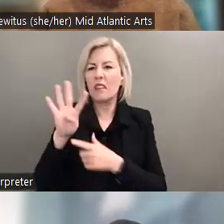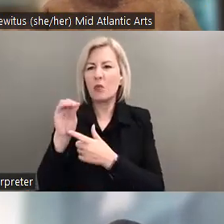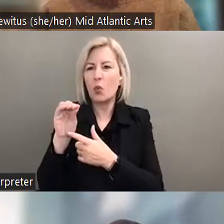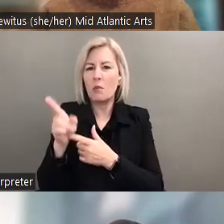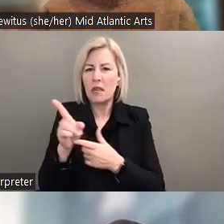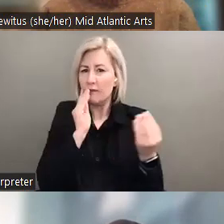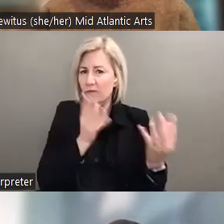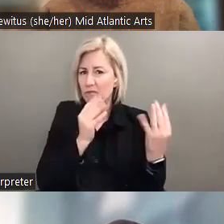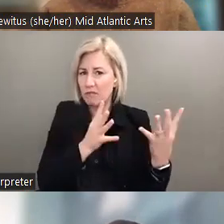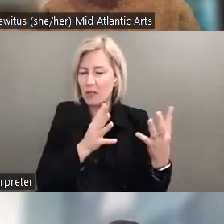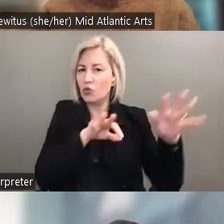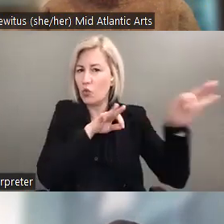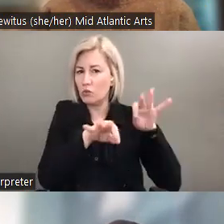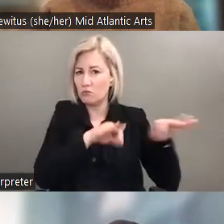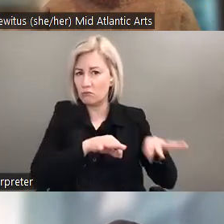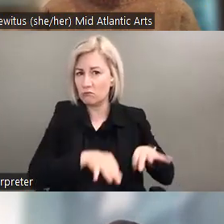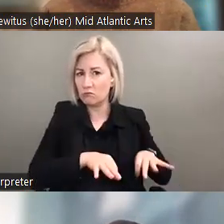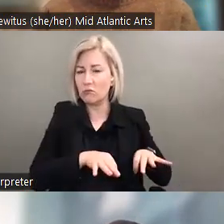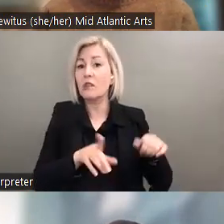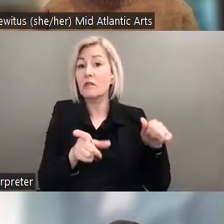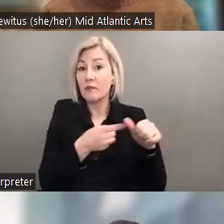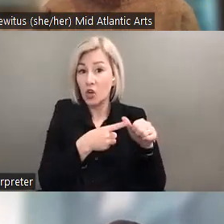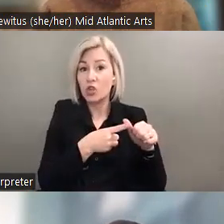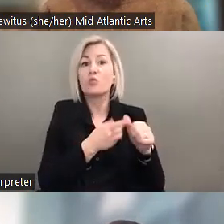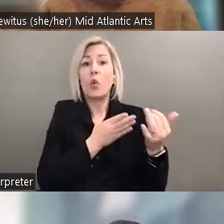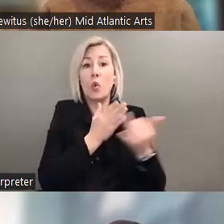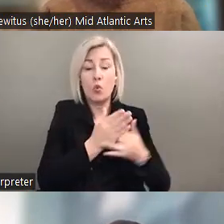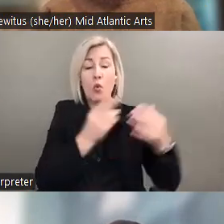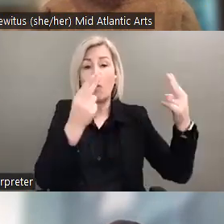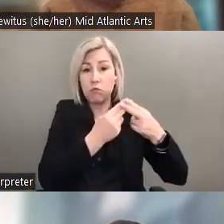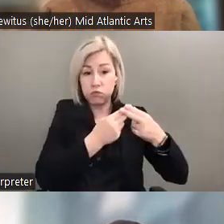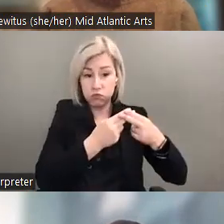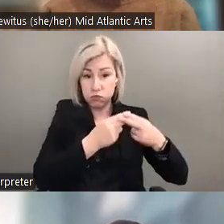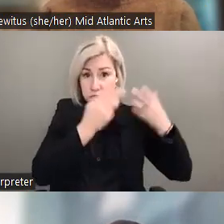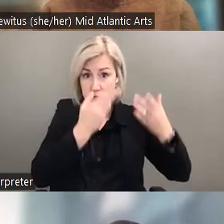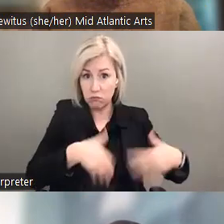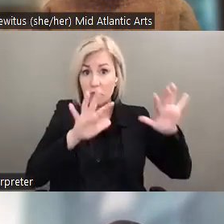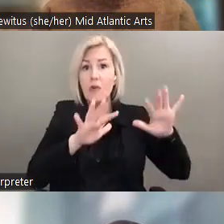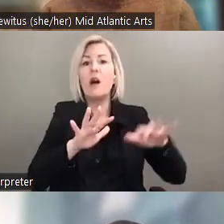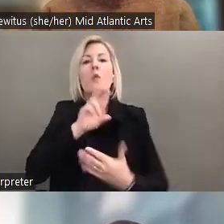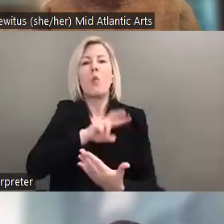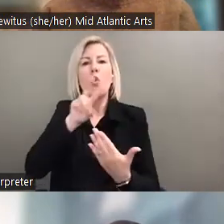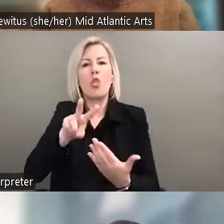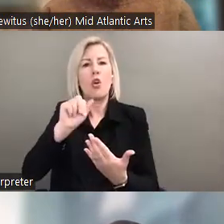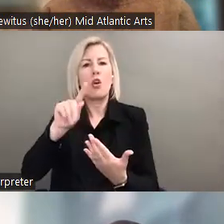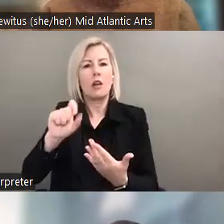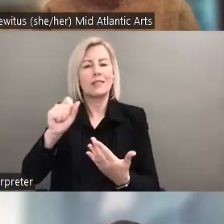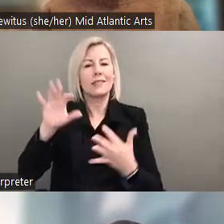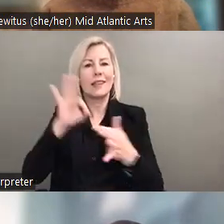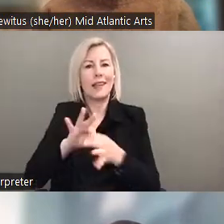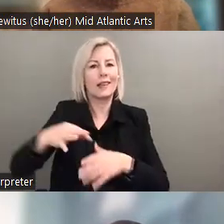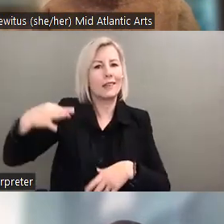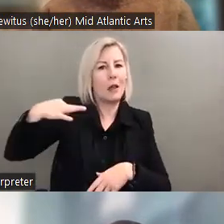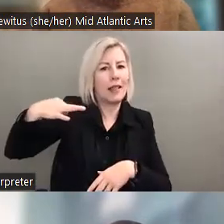to go over with you. First, we'll go through this slide deck. Then we'll take a look at the ArtsCONNECT application through the MidAtlantic